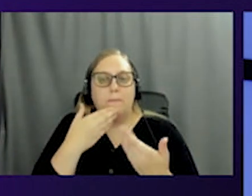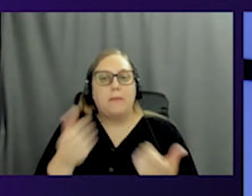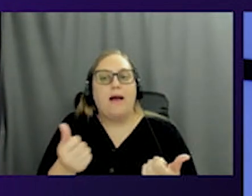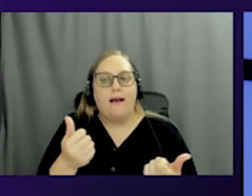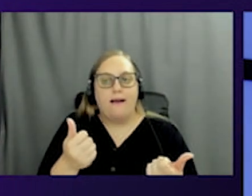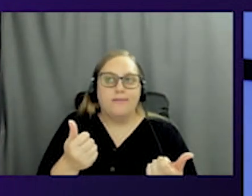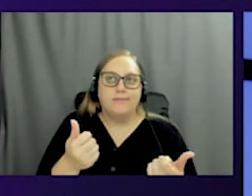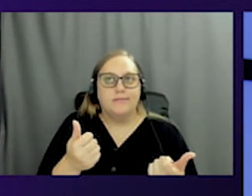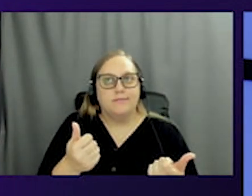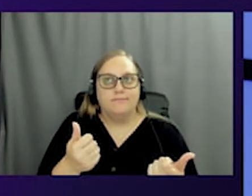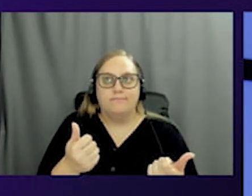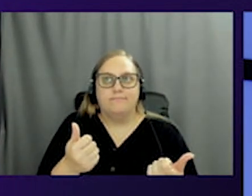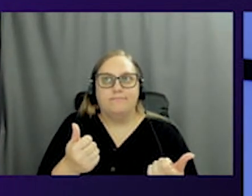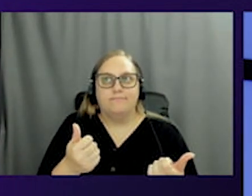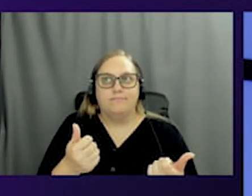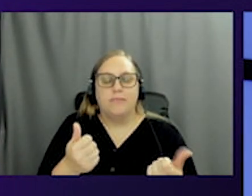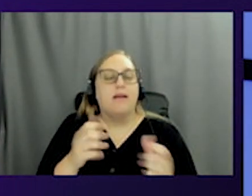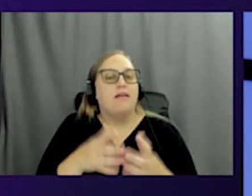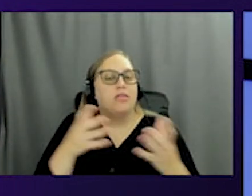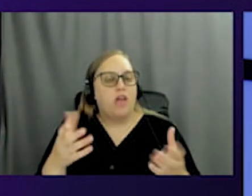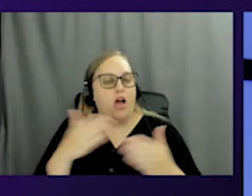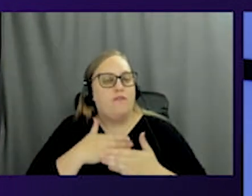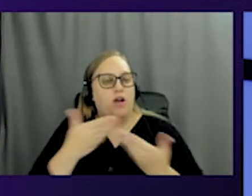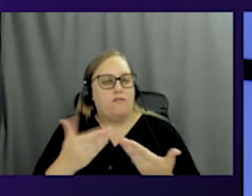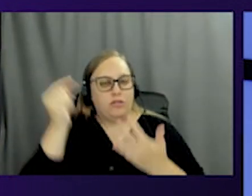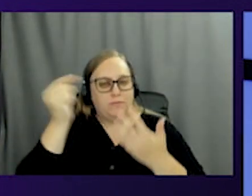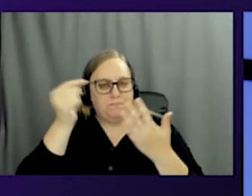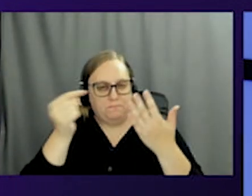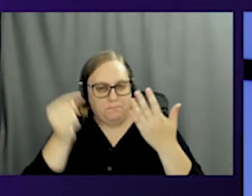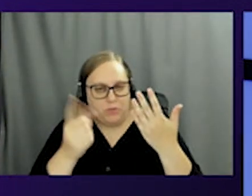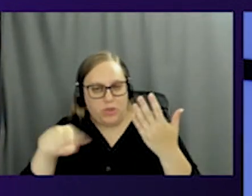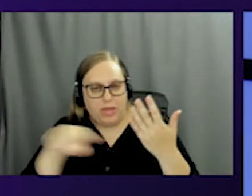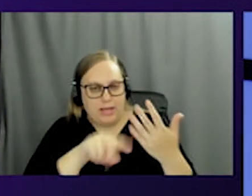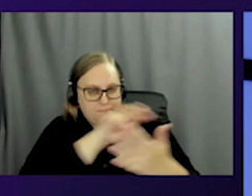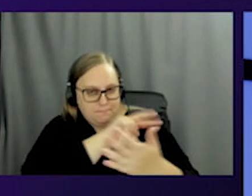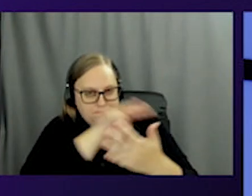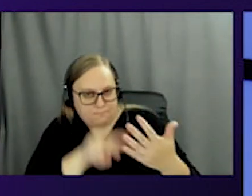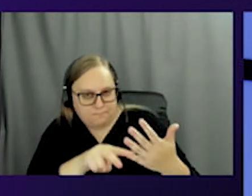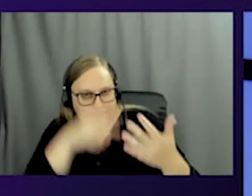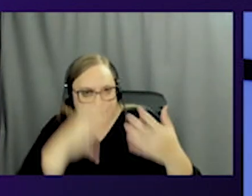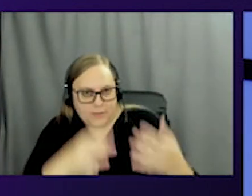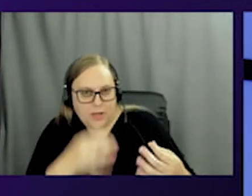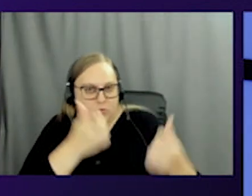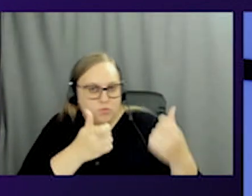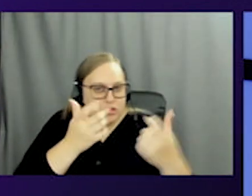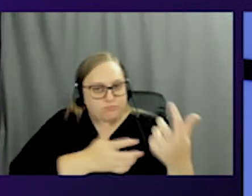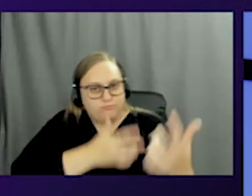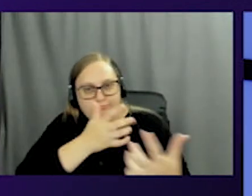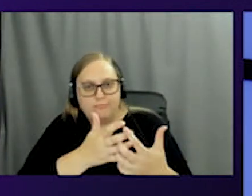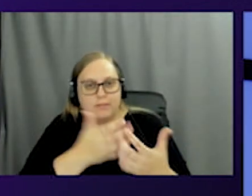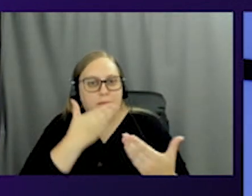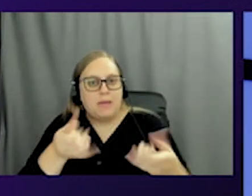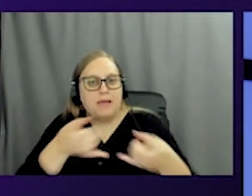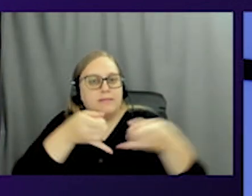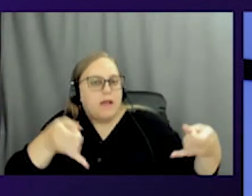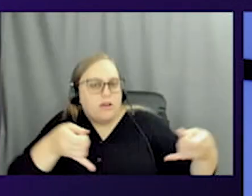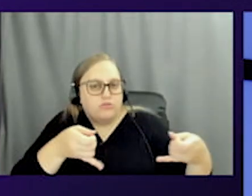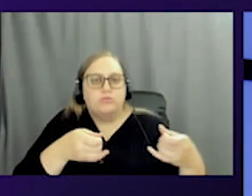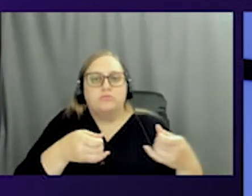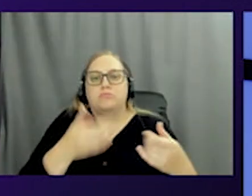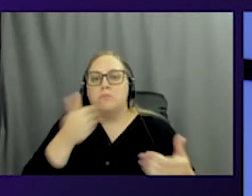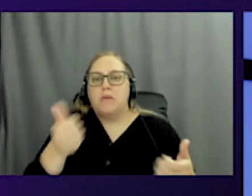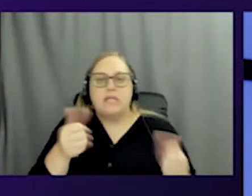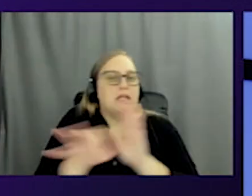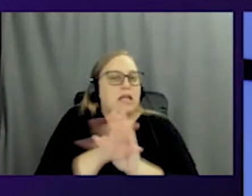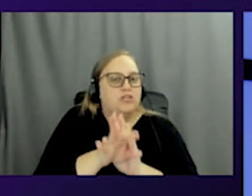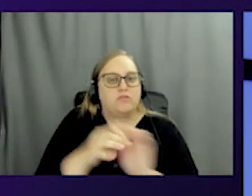know, lots of offerings, but that allow customers to establish, you know, the right boundaries and make good selections for what they're able to do. And that's